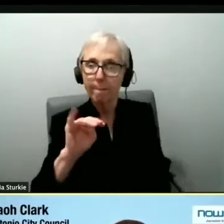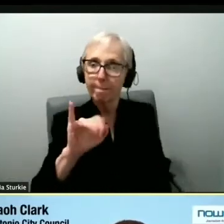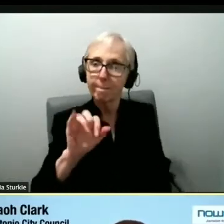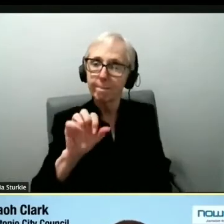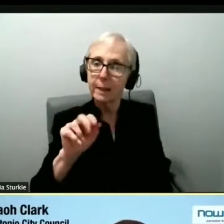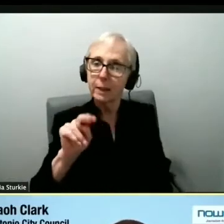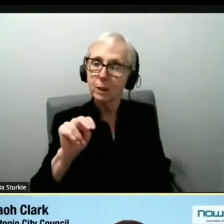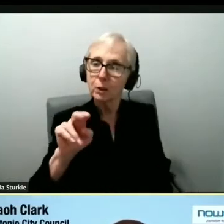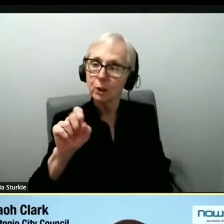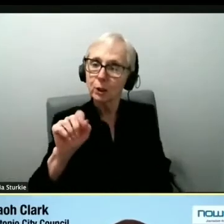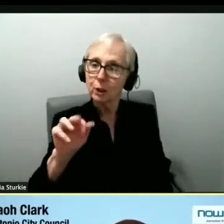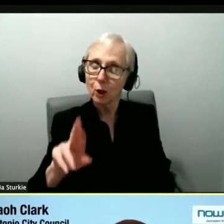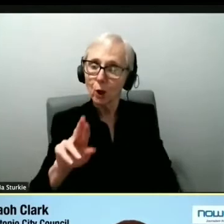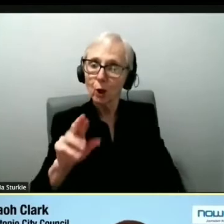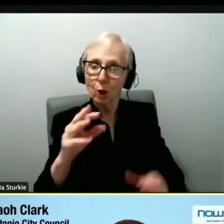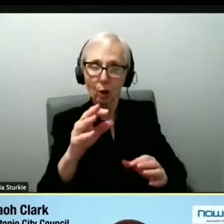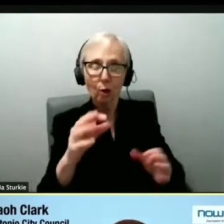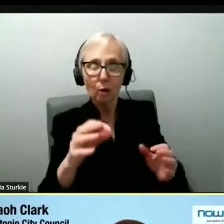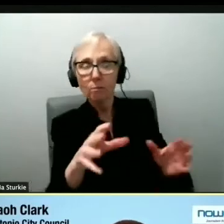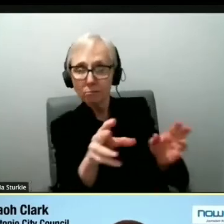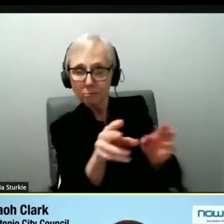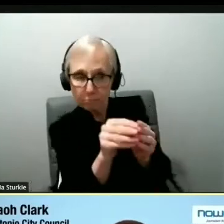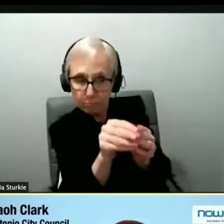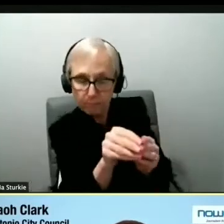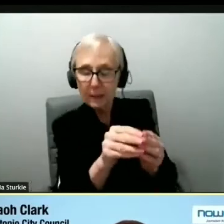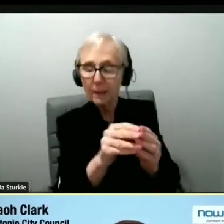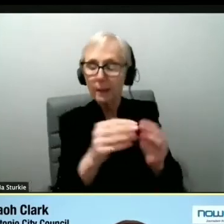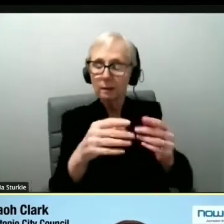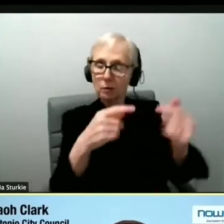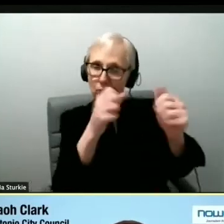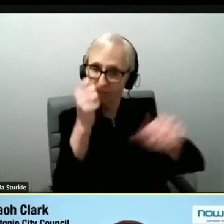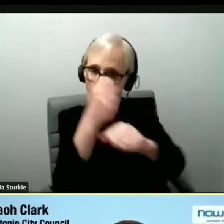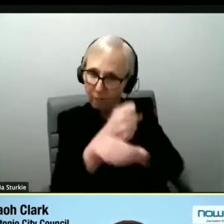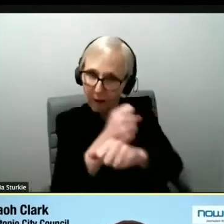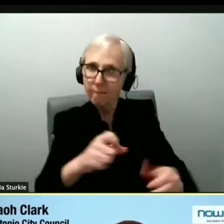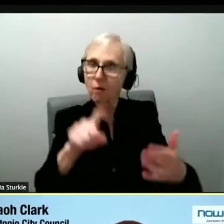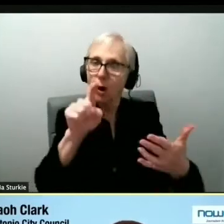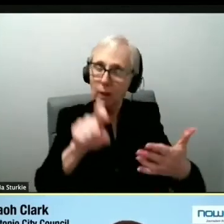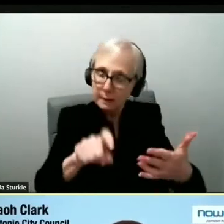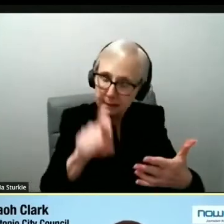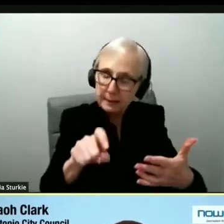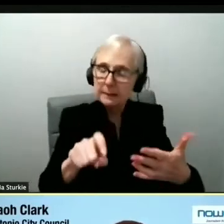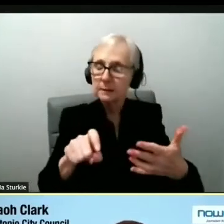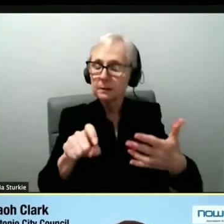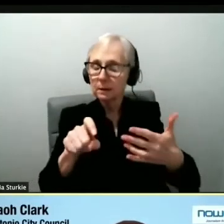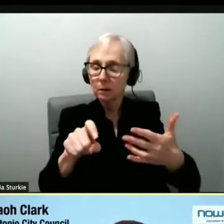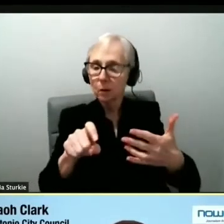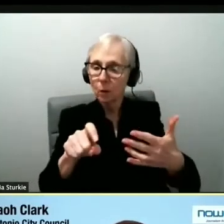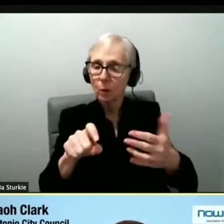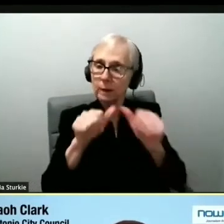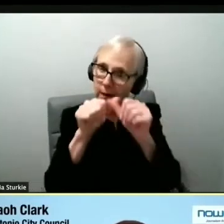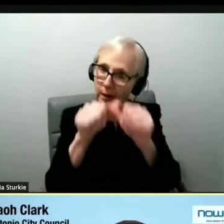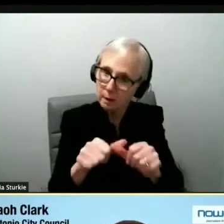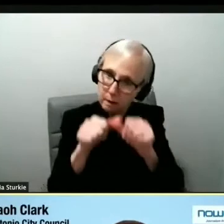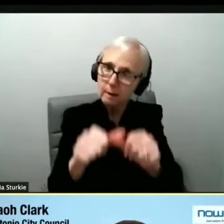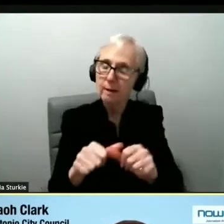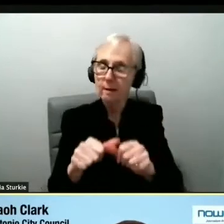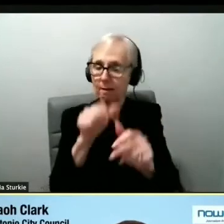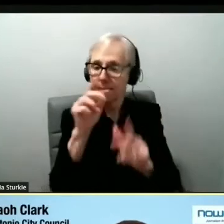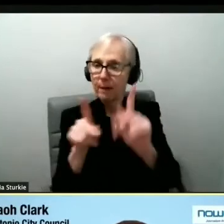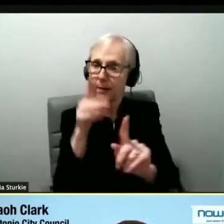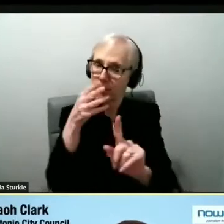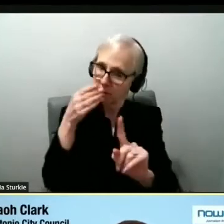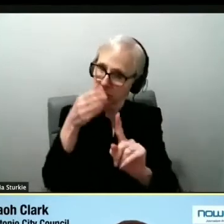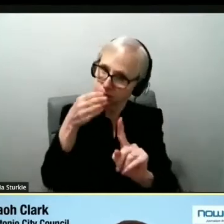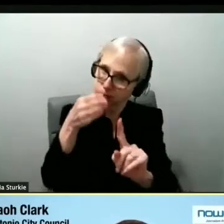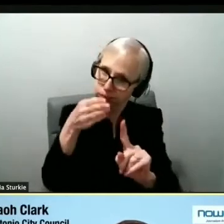City Council on a regular basis to bring forth the community needs. We need relentless people in office that are going to fight